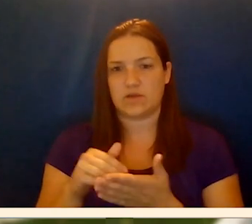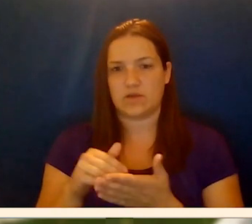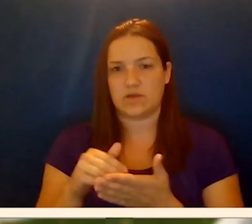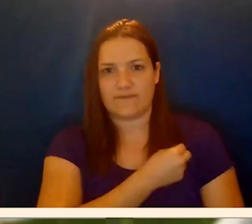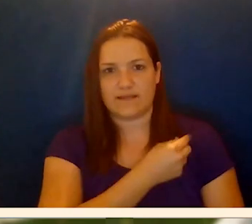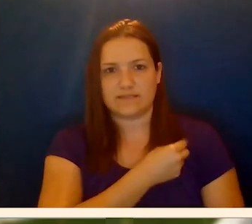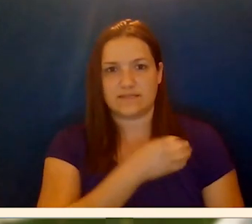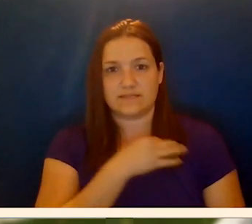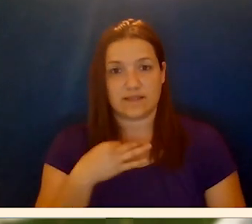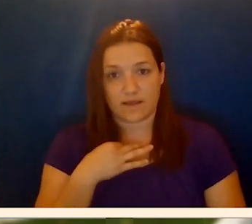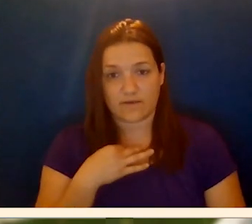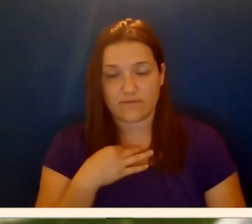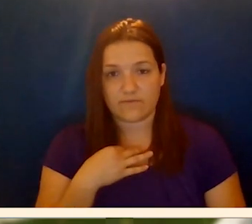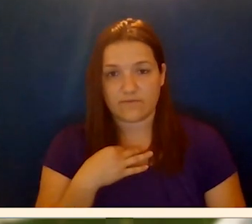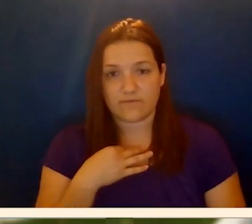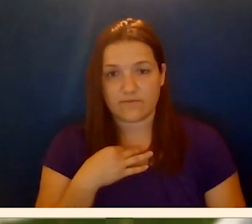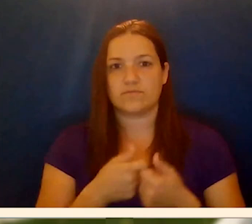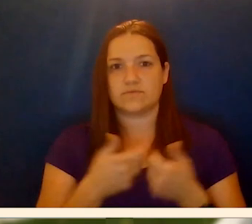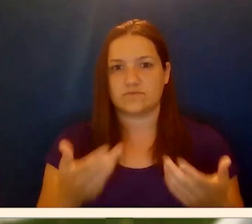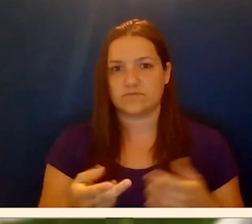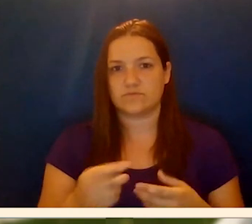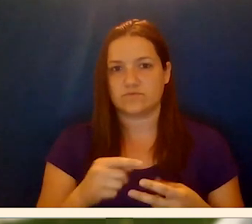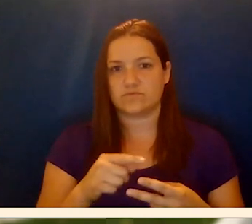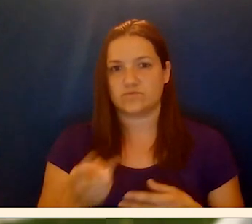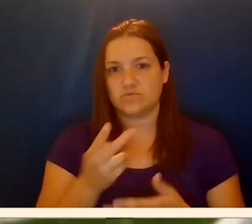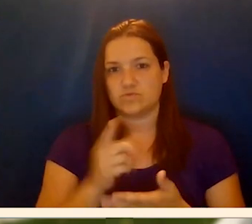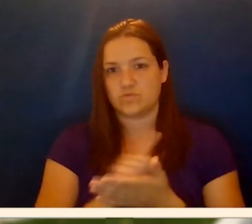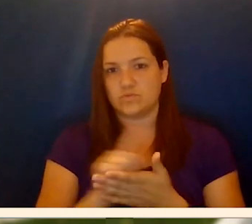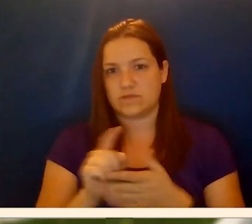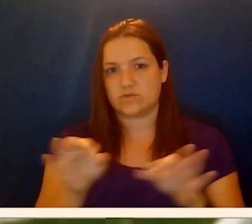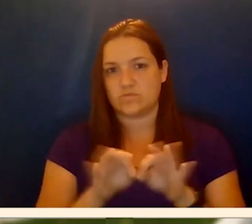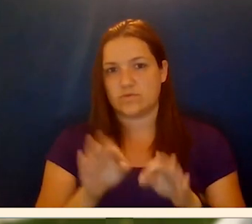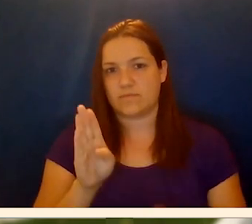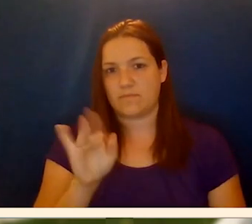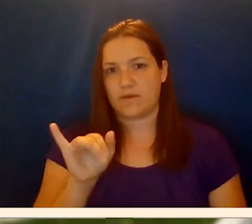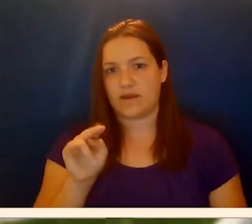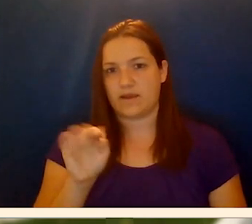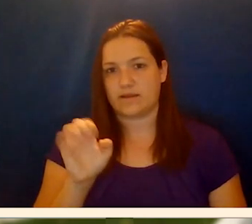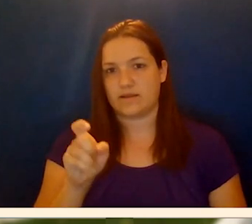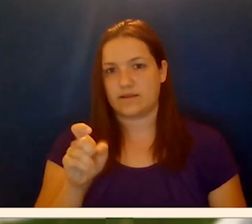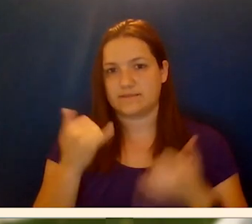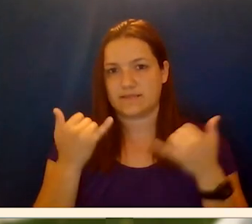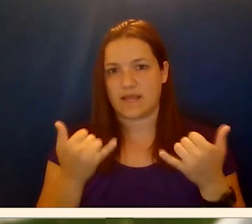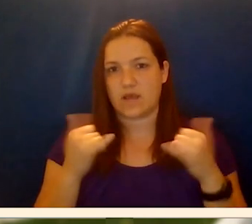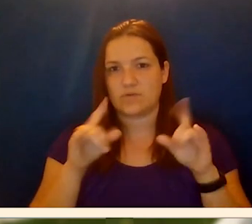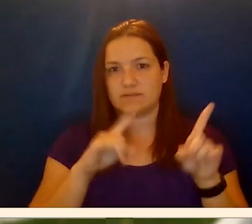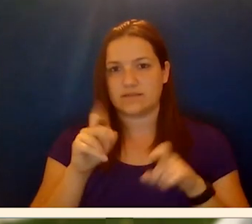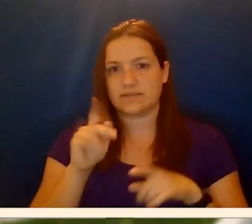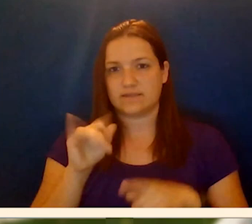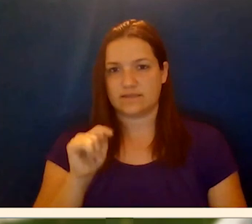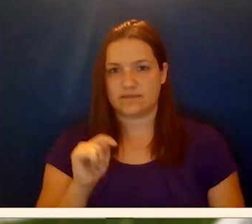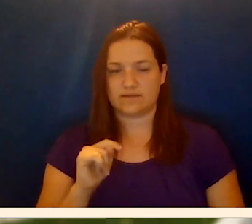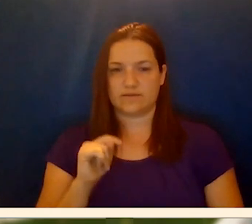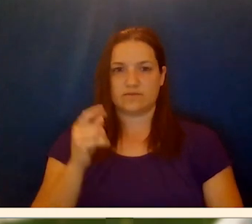distributing 2 weeks worth of this Binax Now testing kit. So every Monday morning and